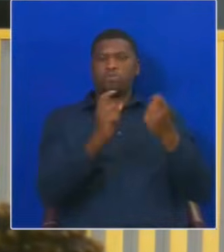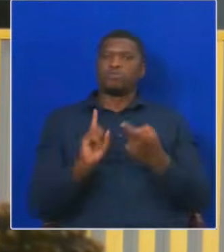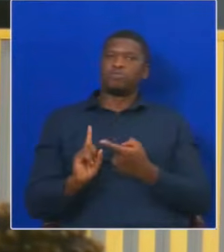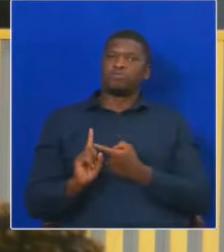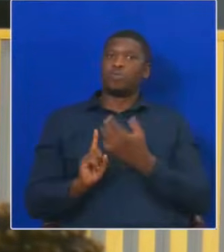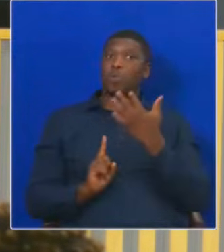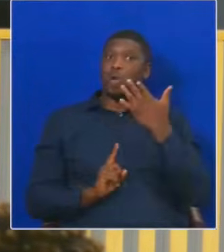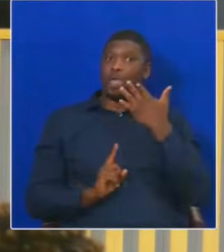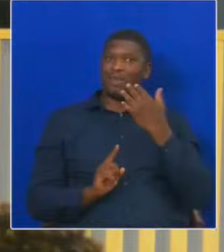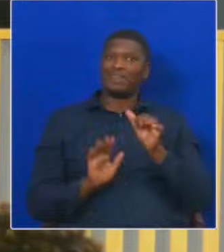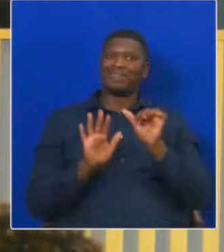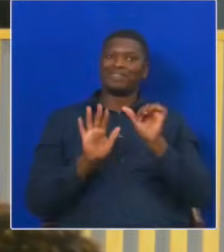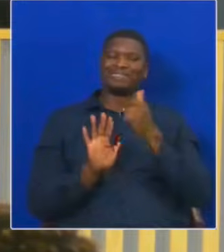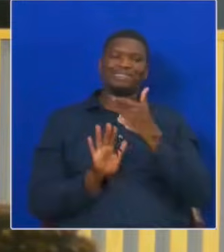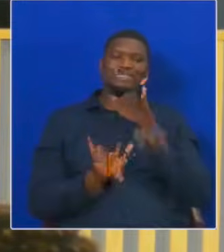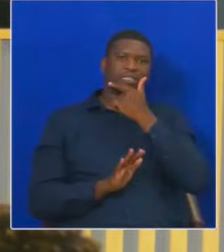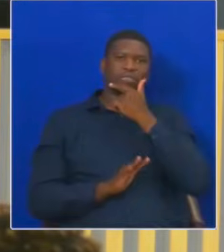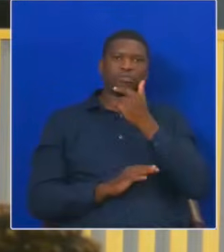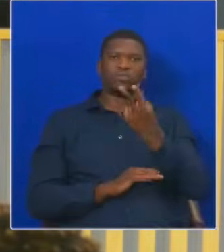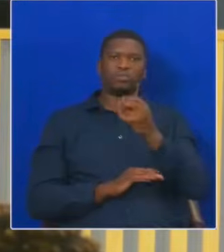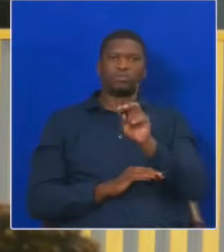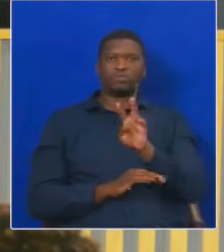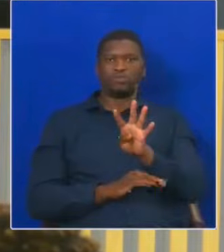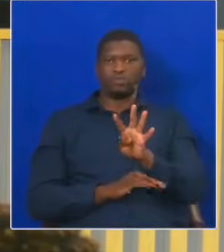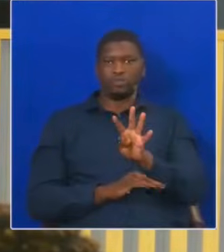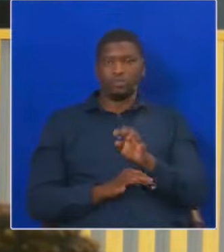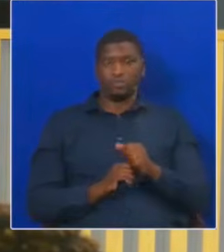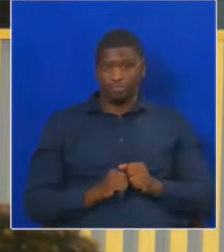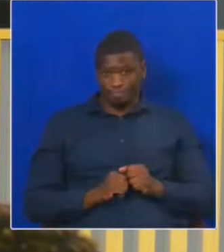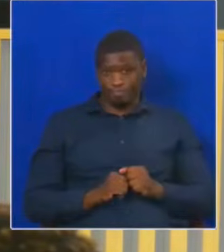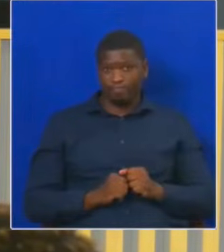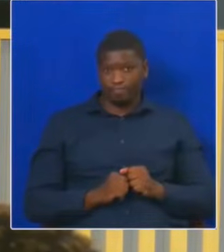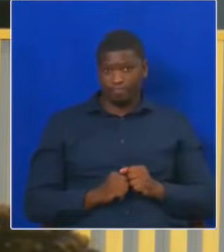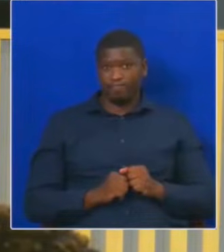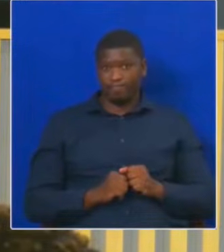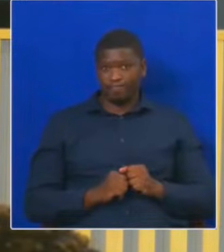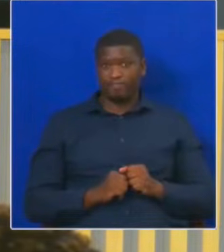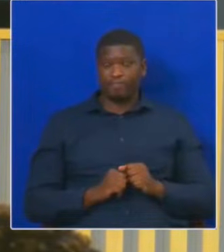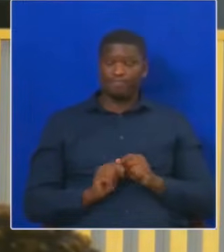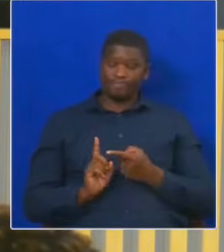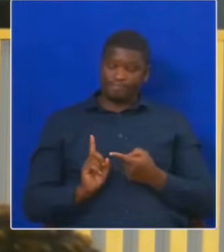whereby Mr. Nhlanhla claimed that